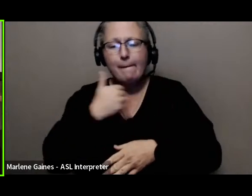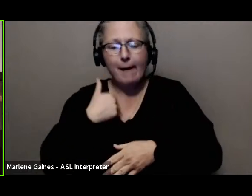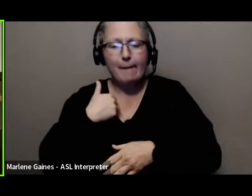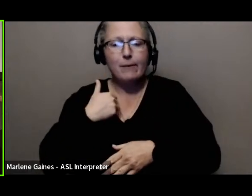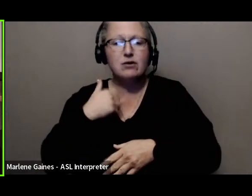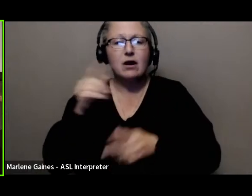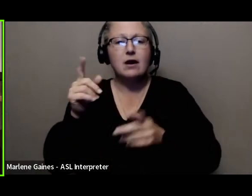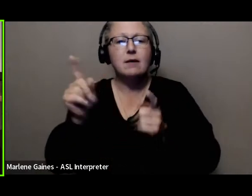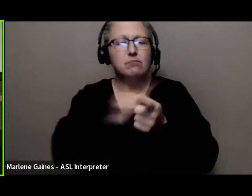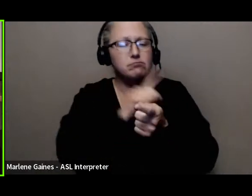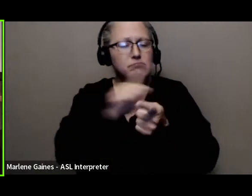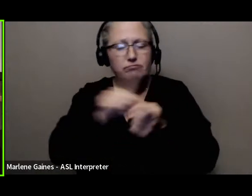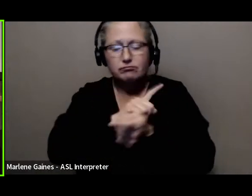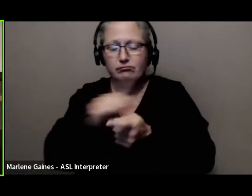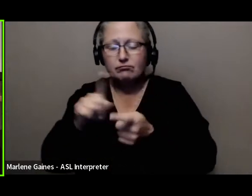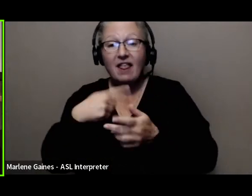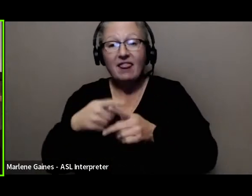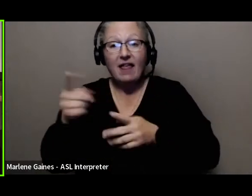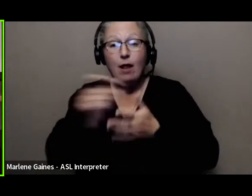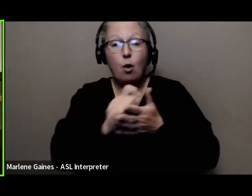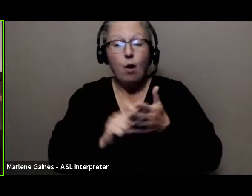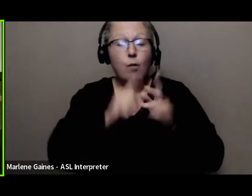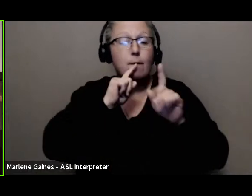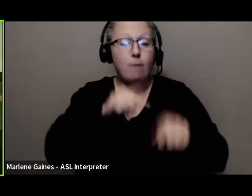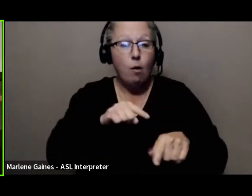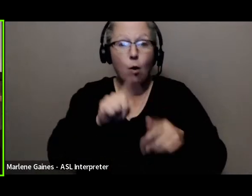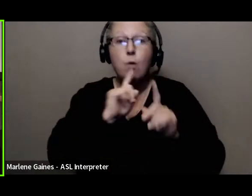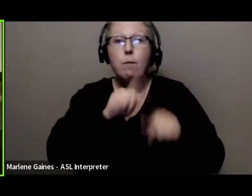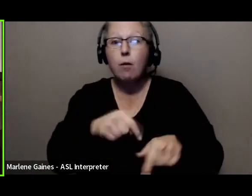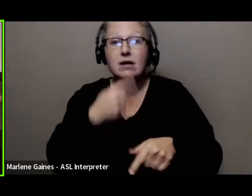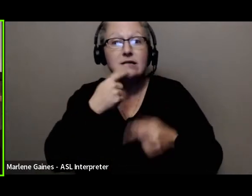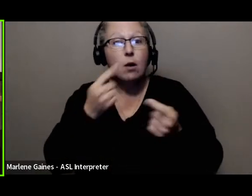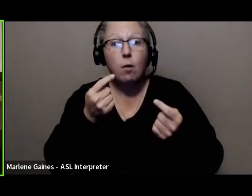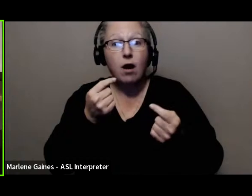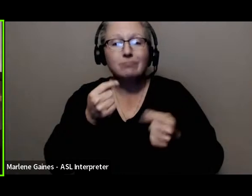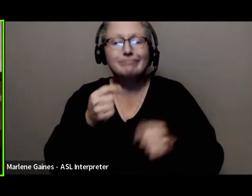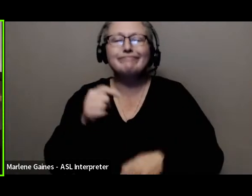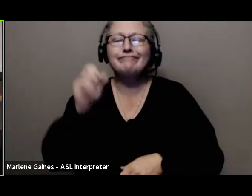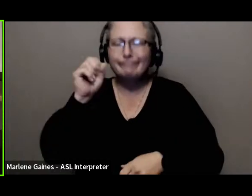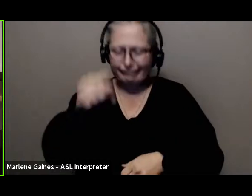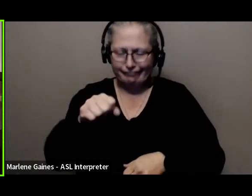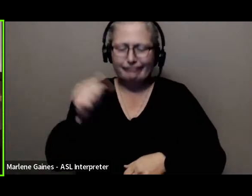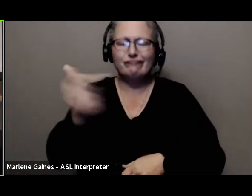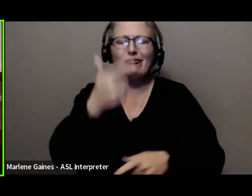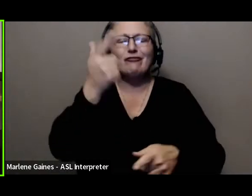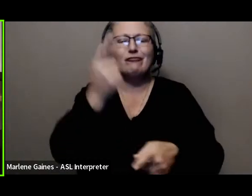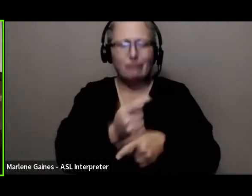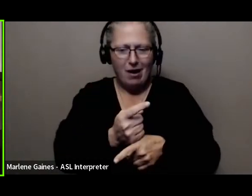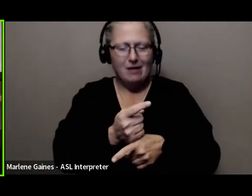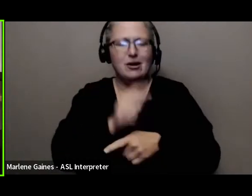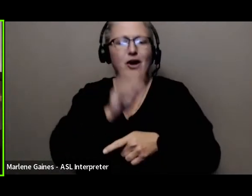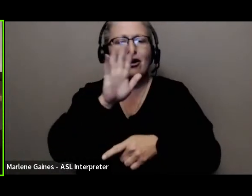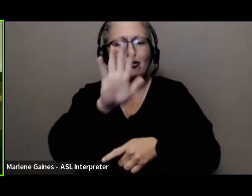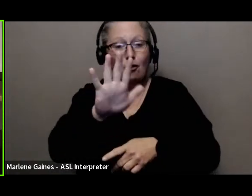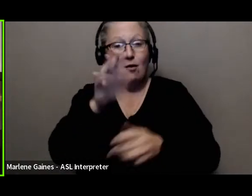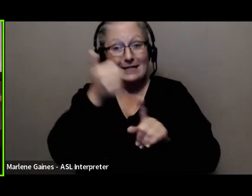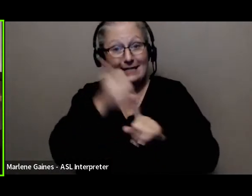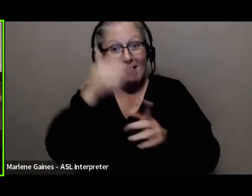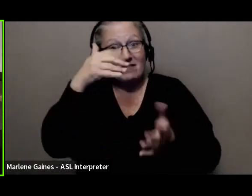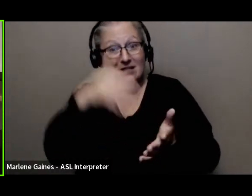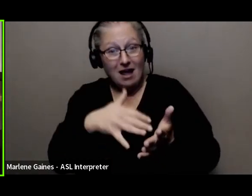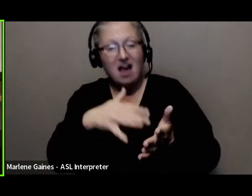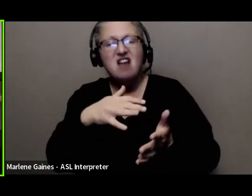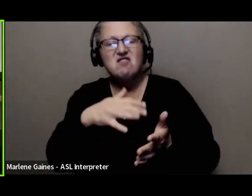and they write a report. And basically what this report says is, yep, you got it right. Your self-study